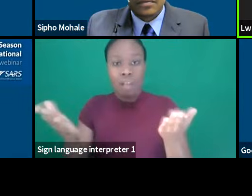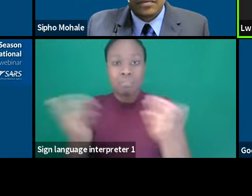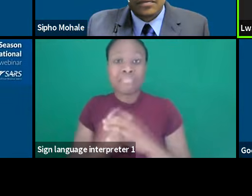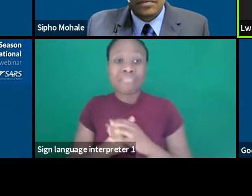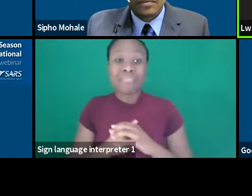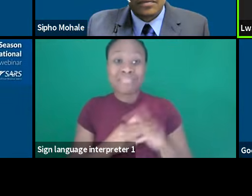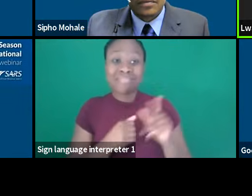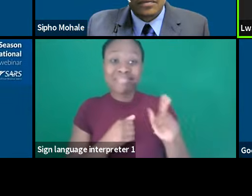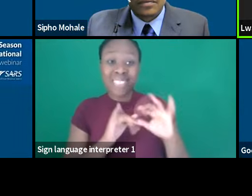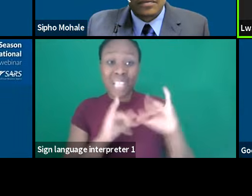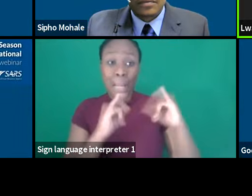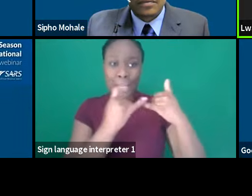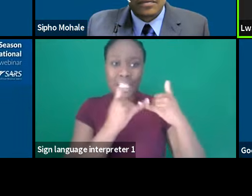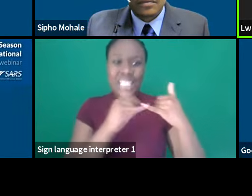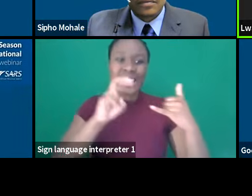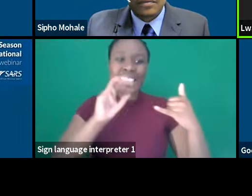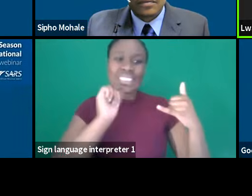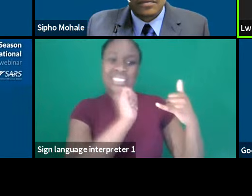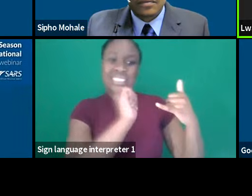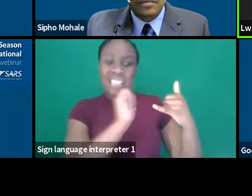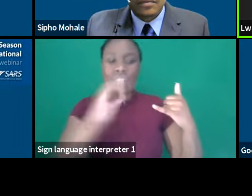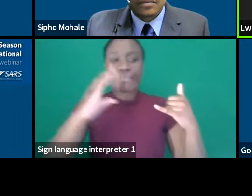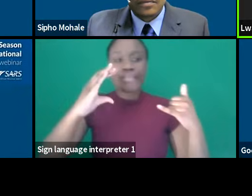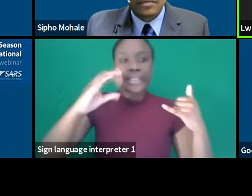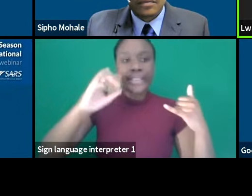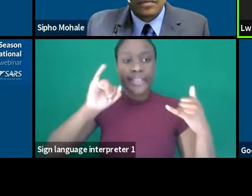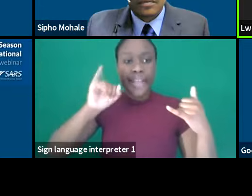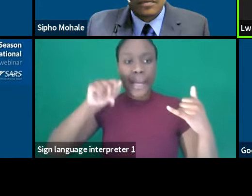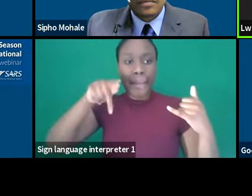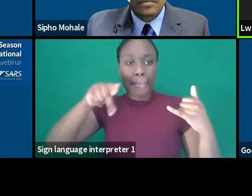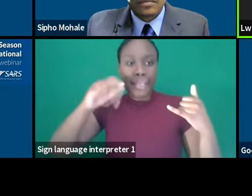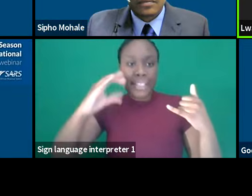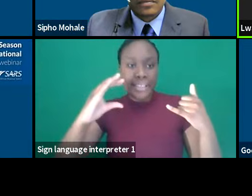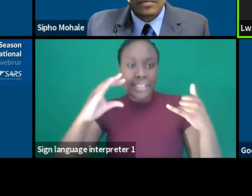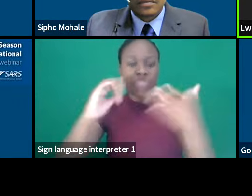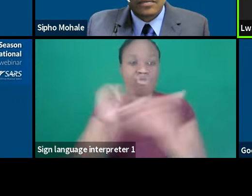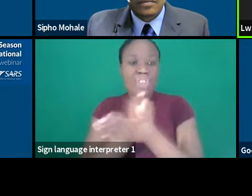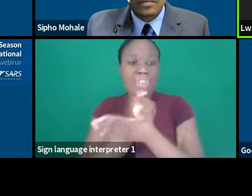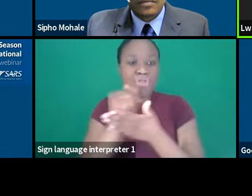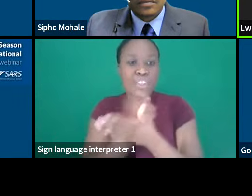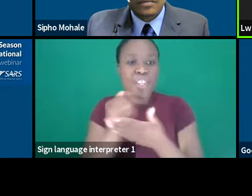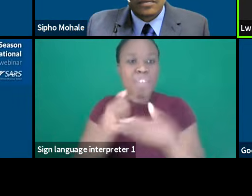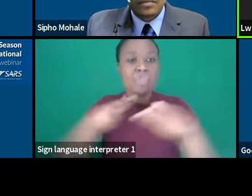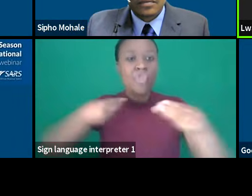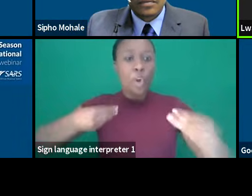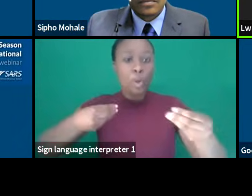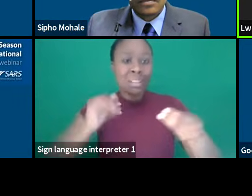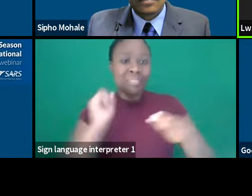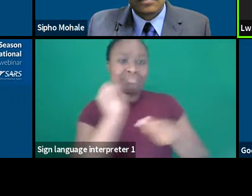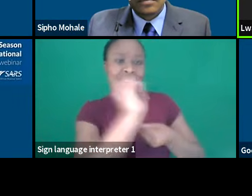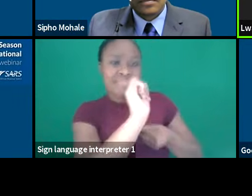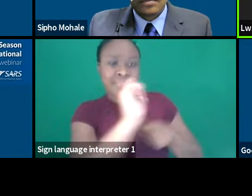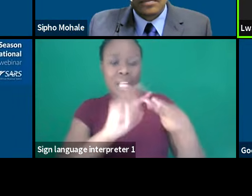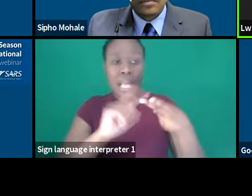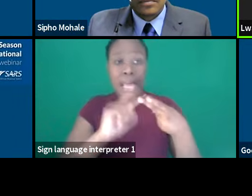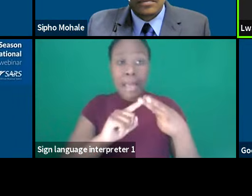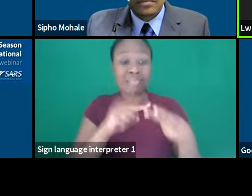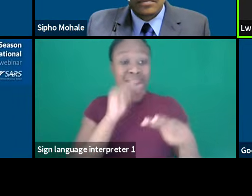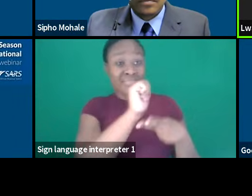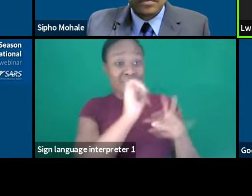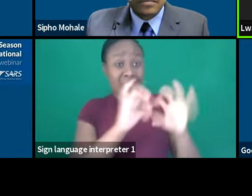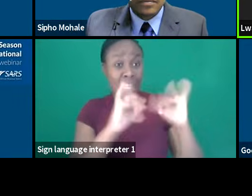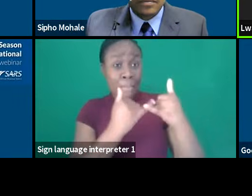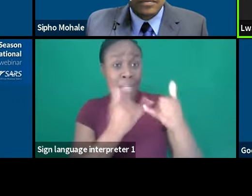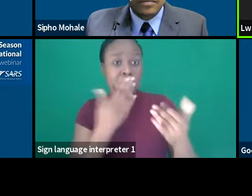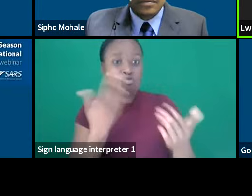the company's details. Now, the company's details would be the company registration documents, the proof of address of the company, as